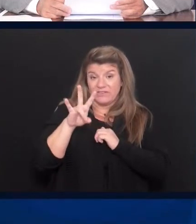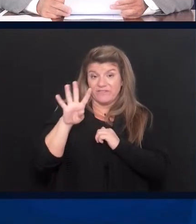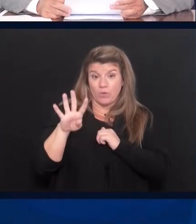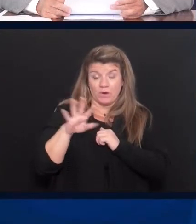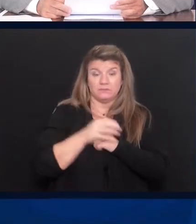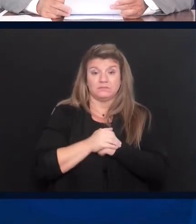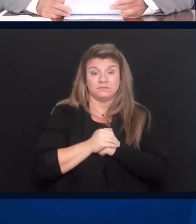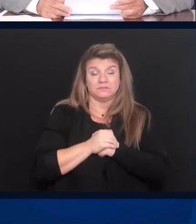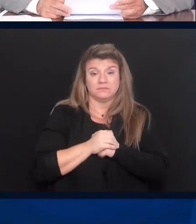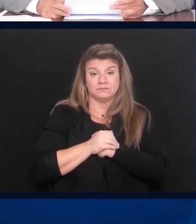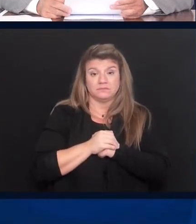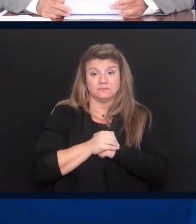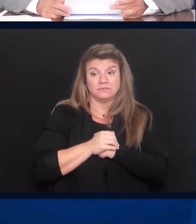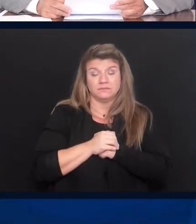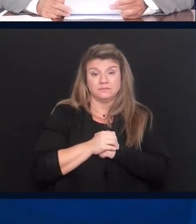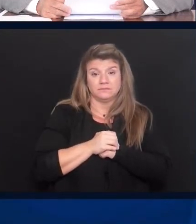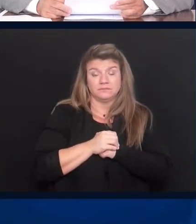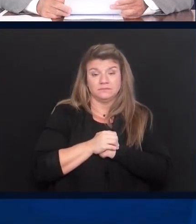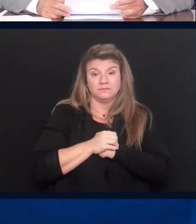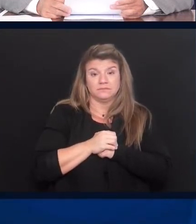27,674.